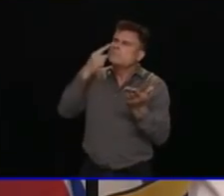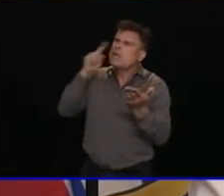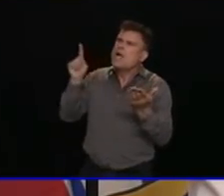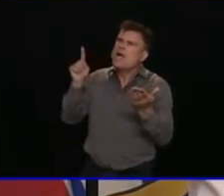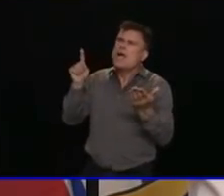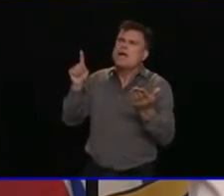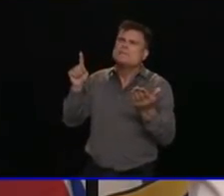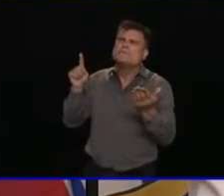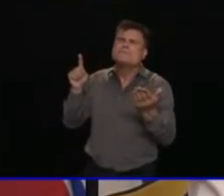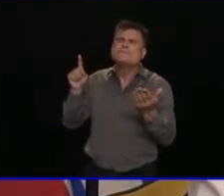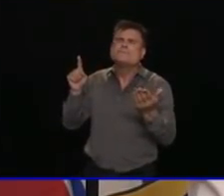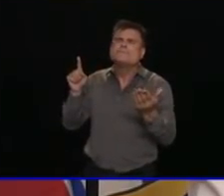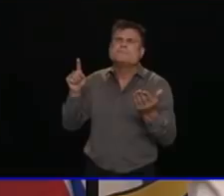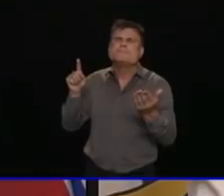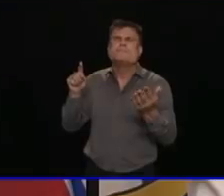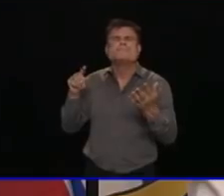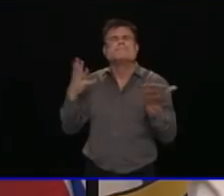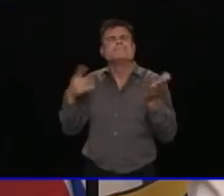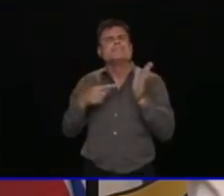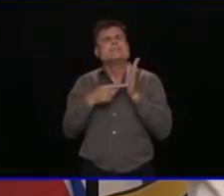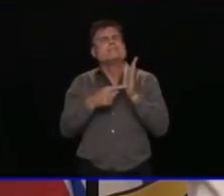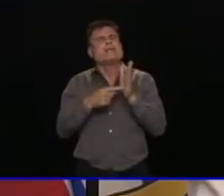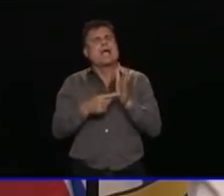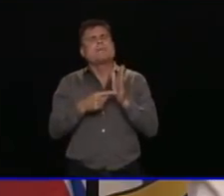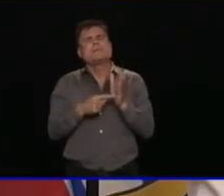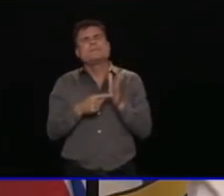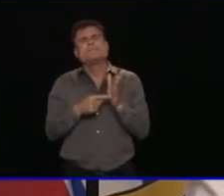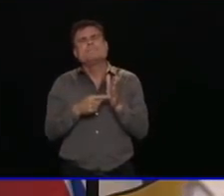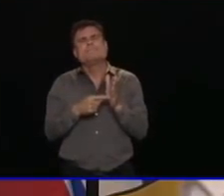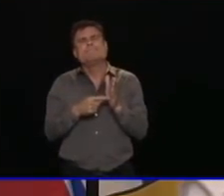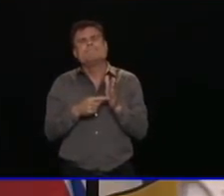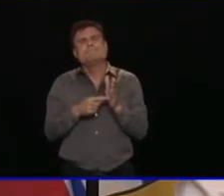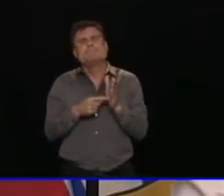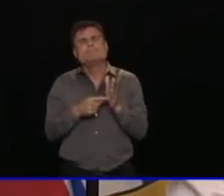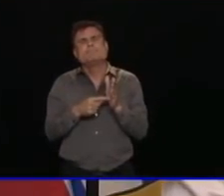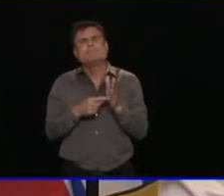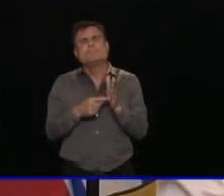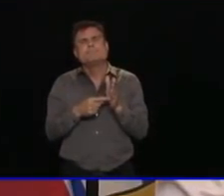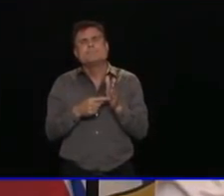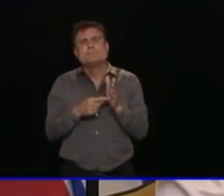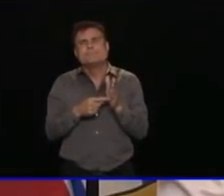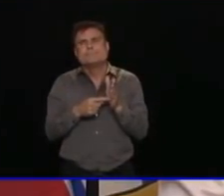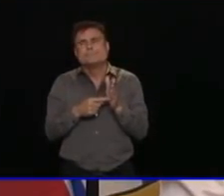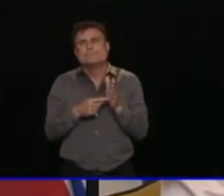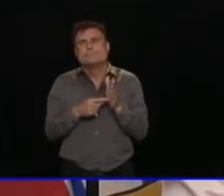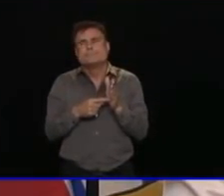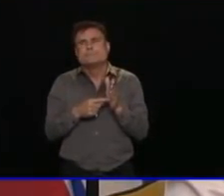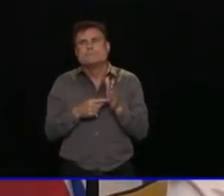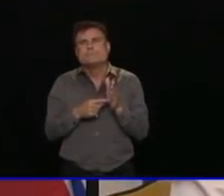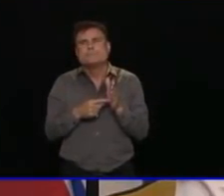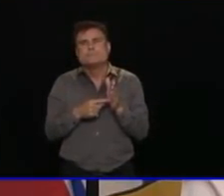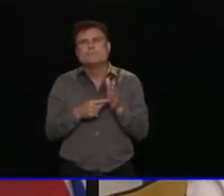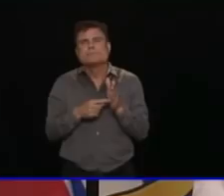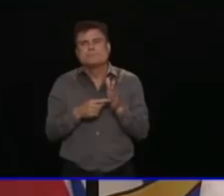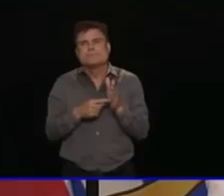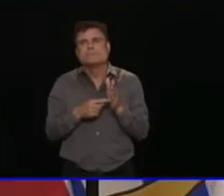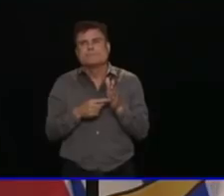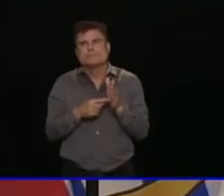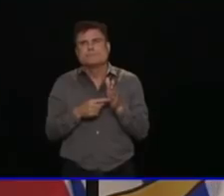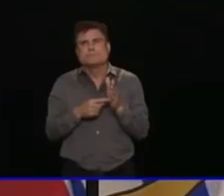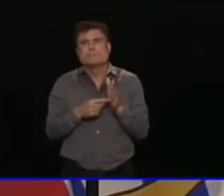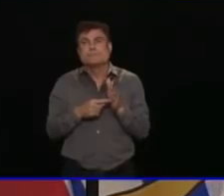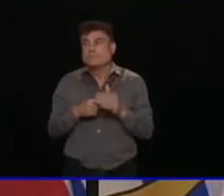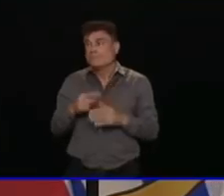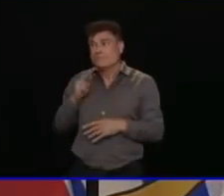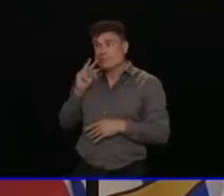help give some context, perhaps, on how the modeling can't entirely account for some of our human measures that we've been putting into place, which I assume